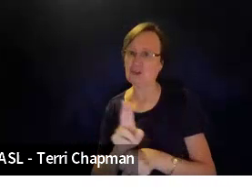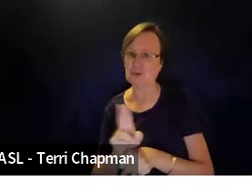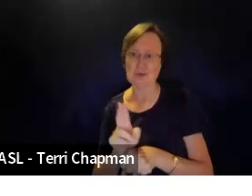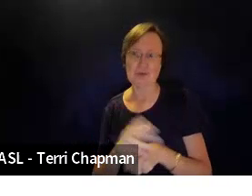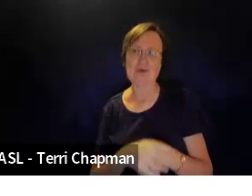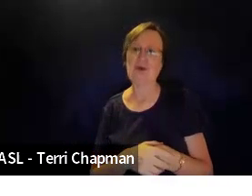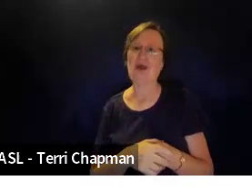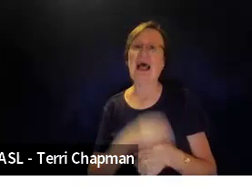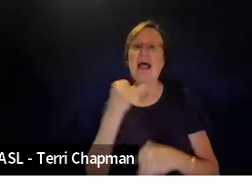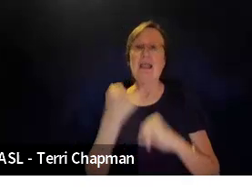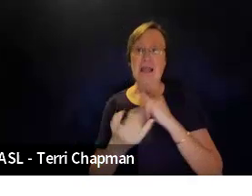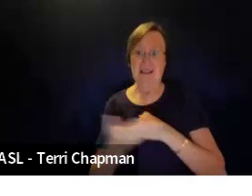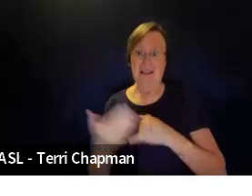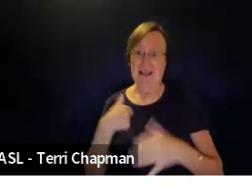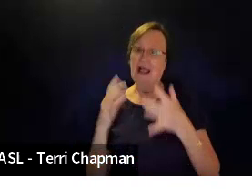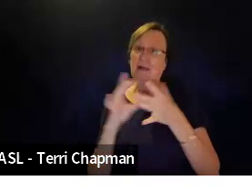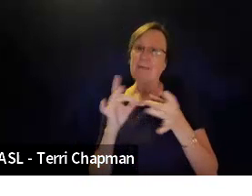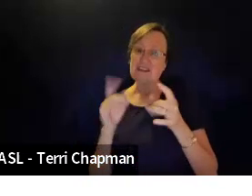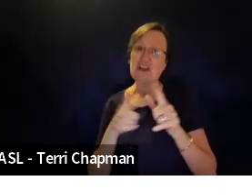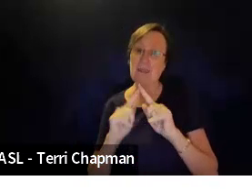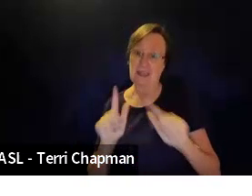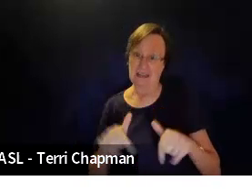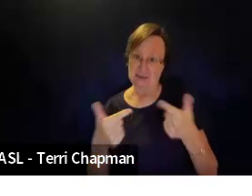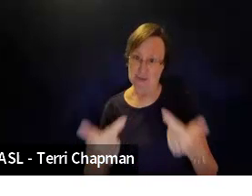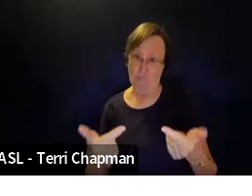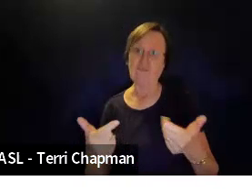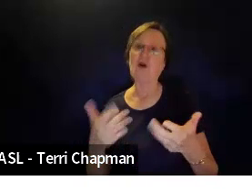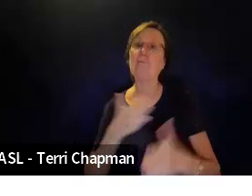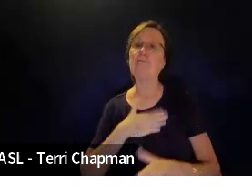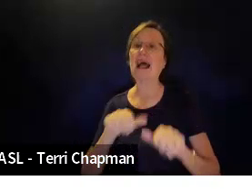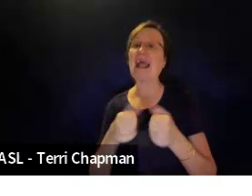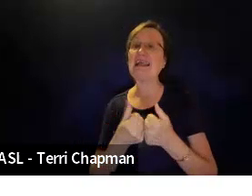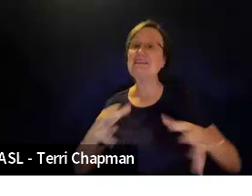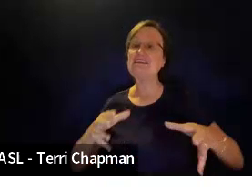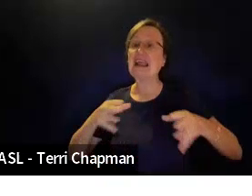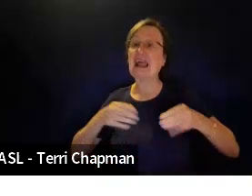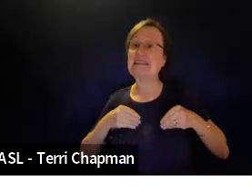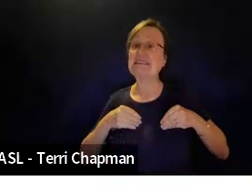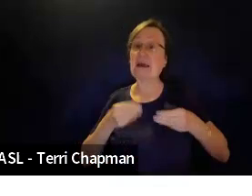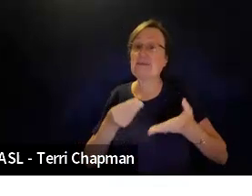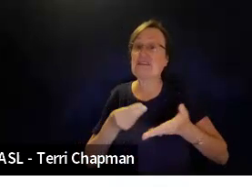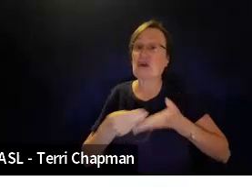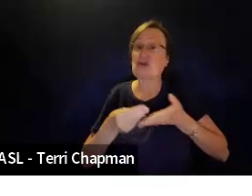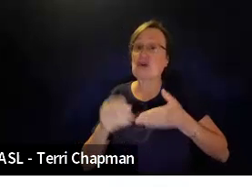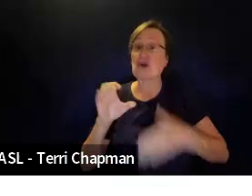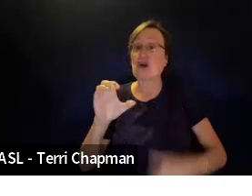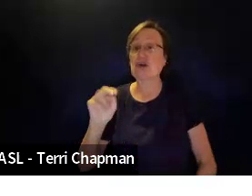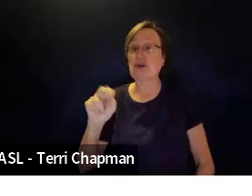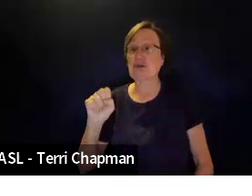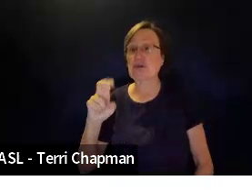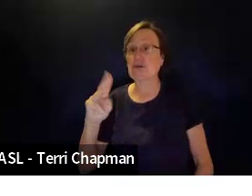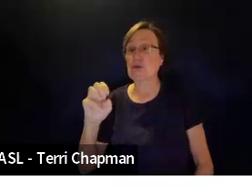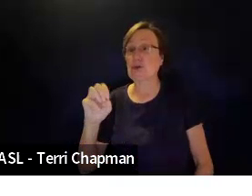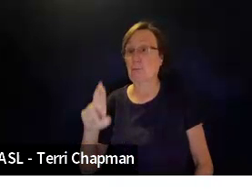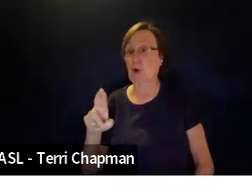and then I'll turn it back over, is that my agency accepts consumer complaints on these topics.